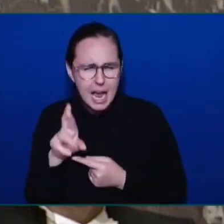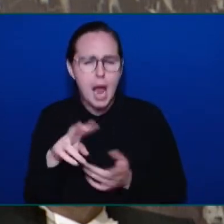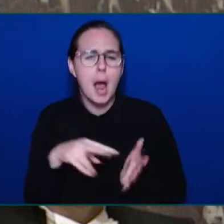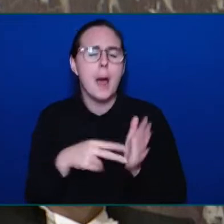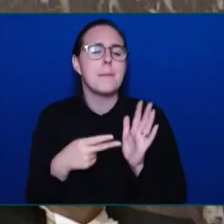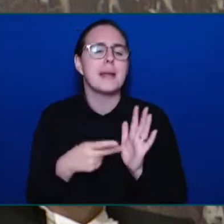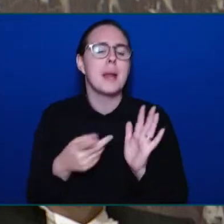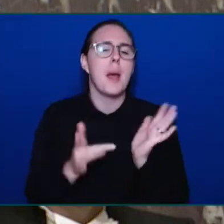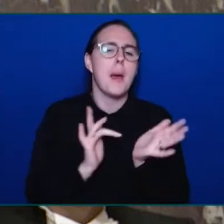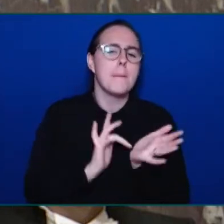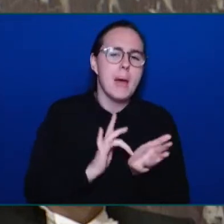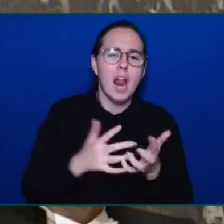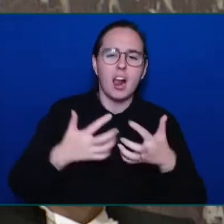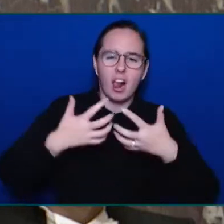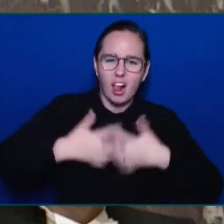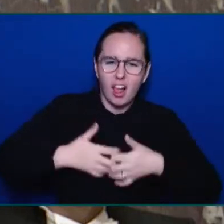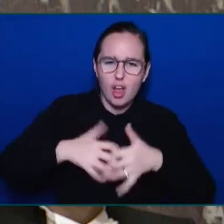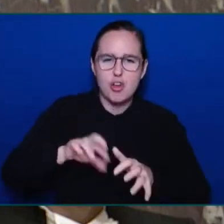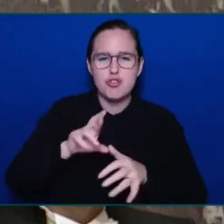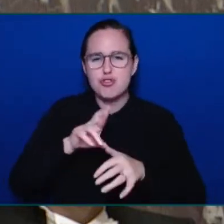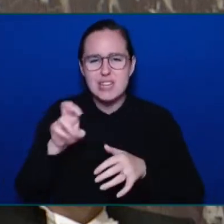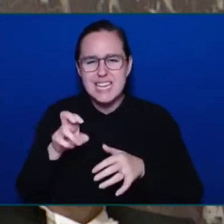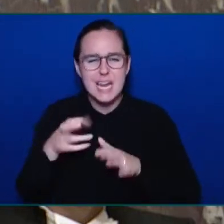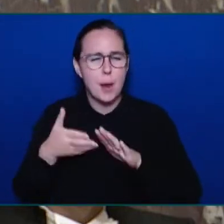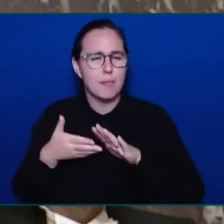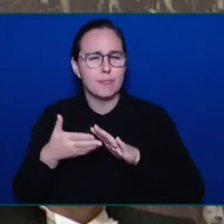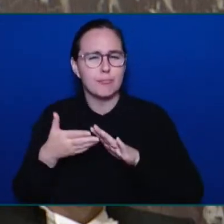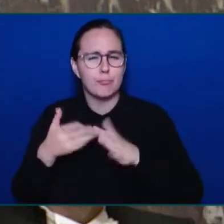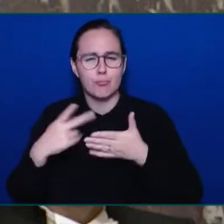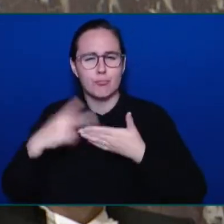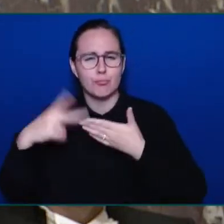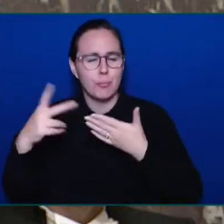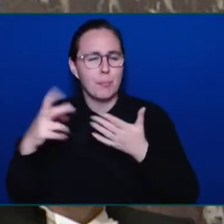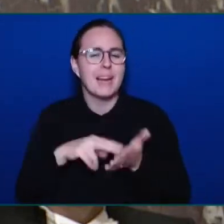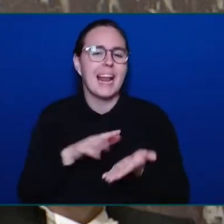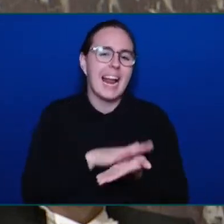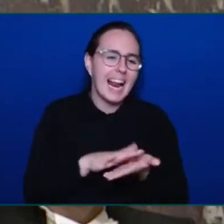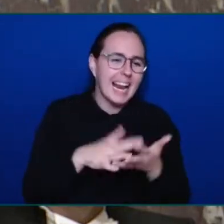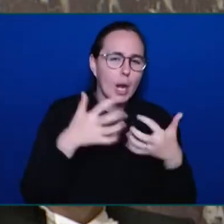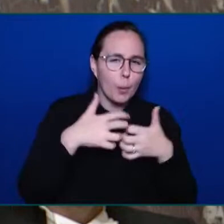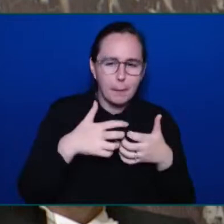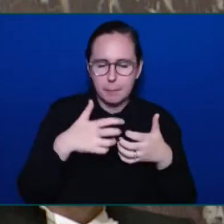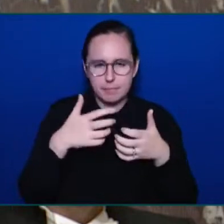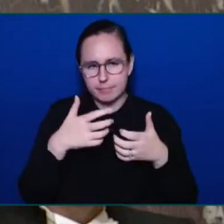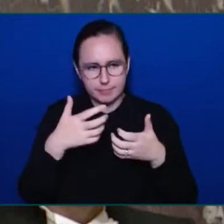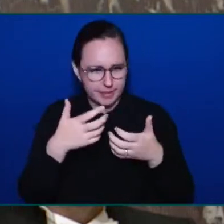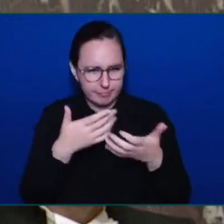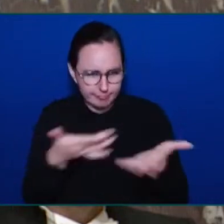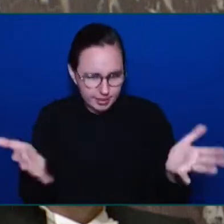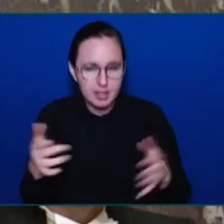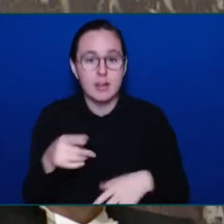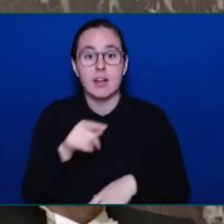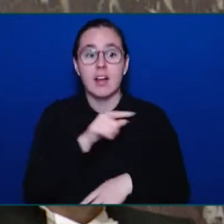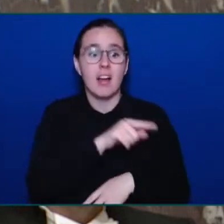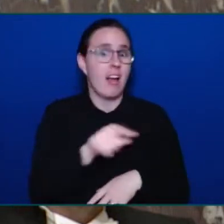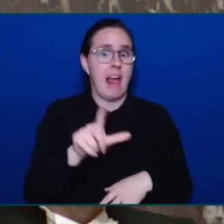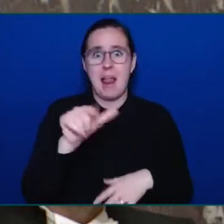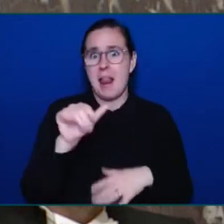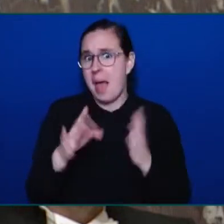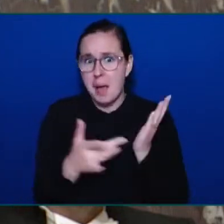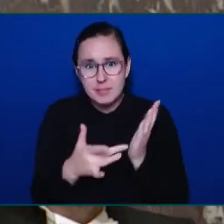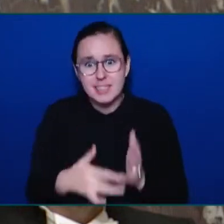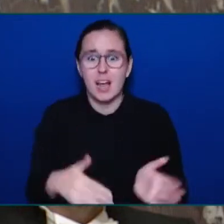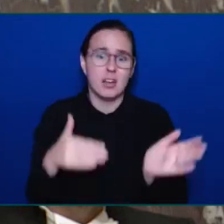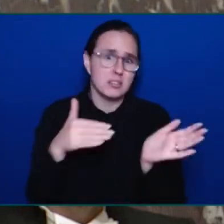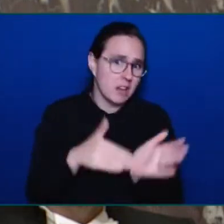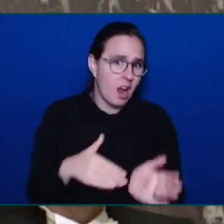use, lab techs, nurses, doctors, and administration. And we heard, and I know this, and I know rural MLAs know